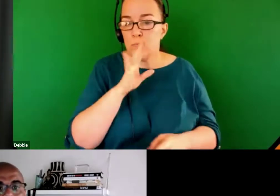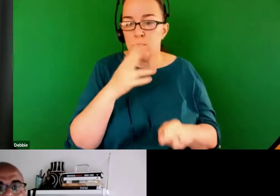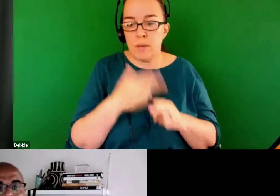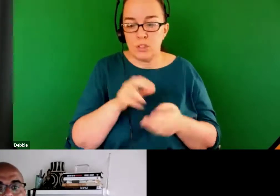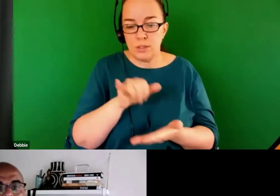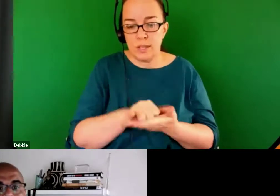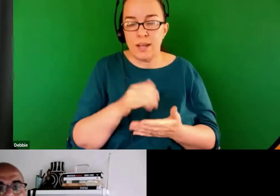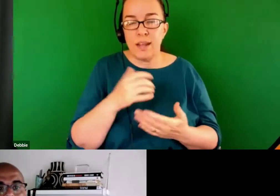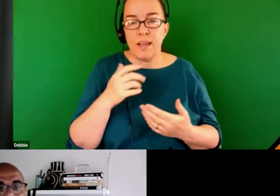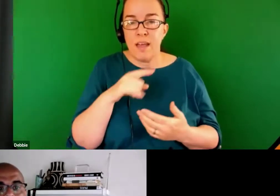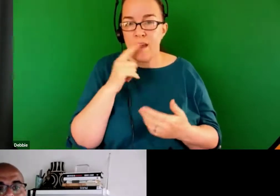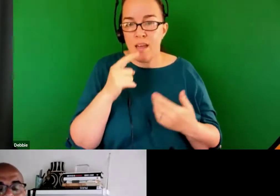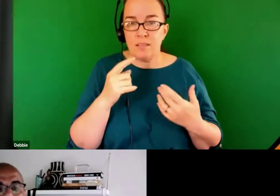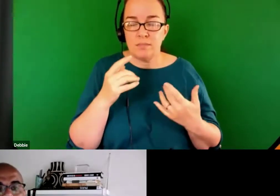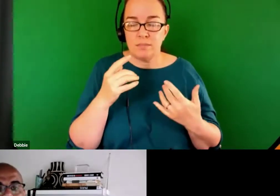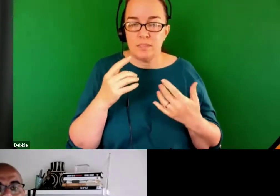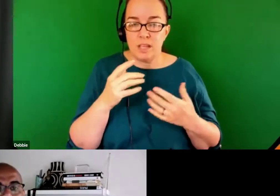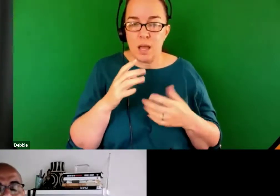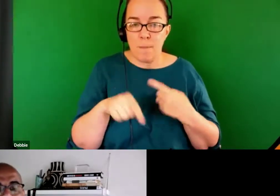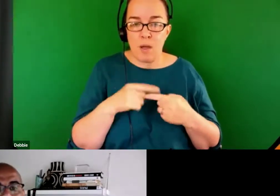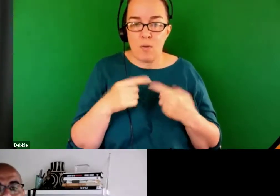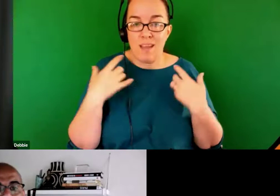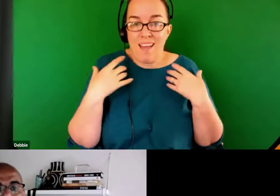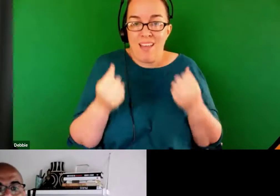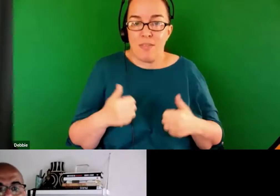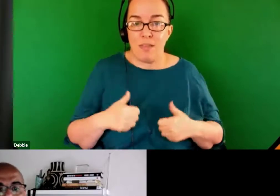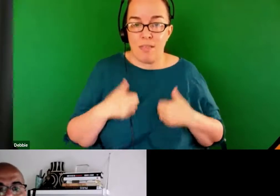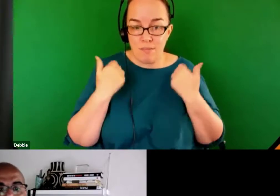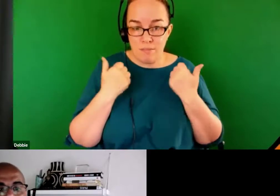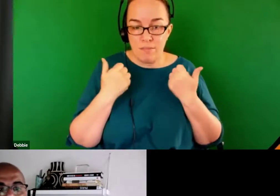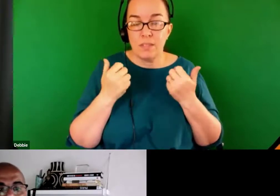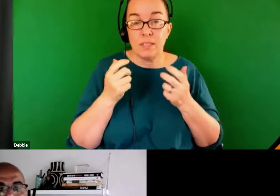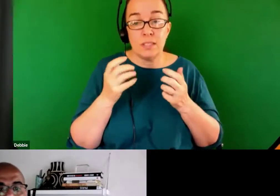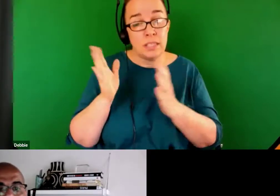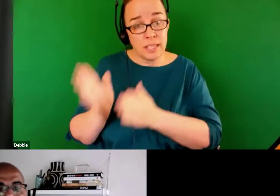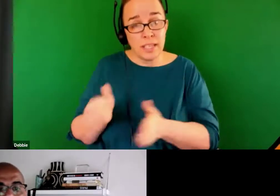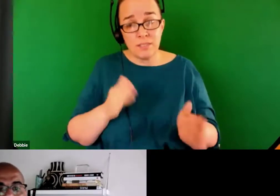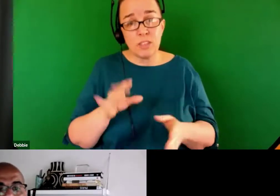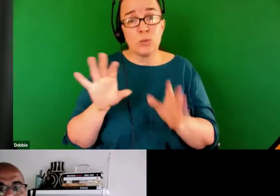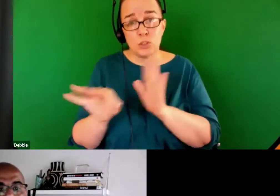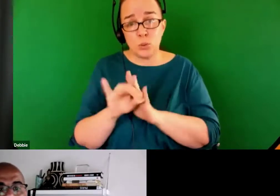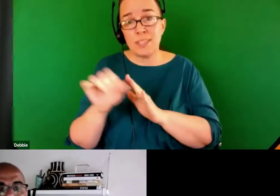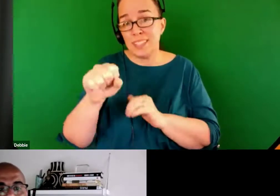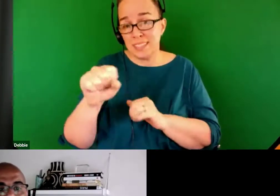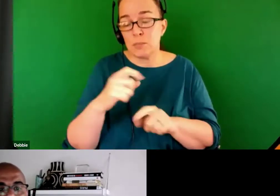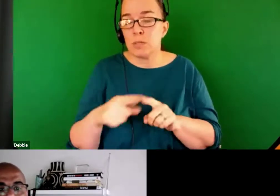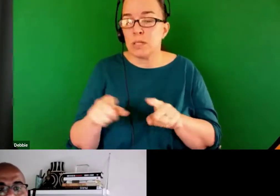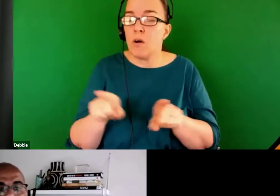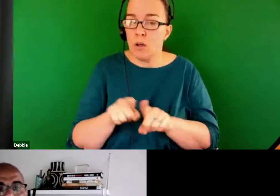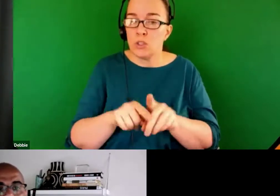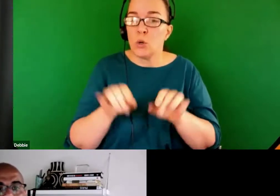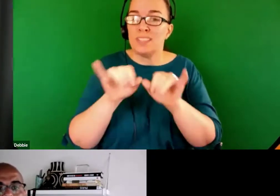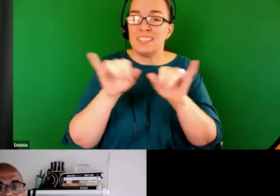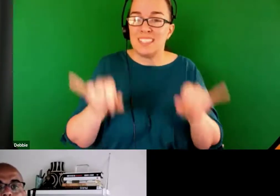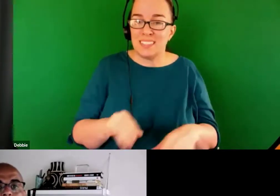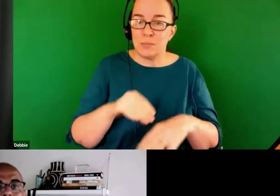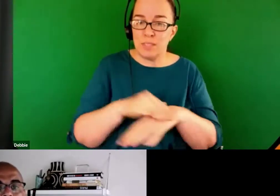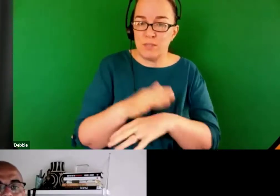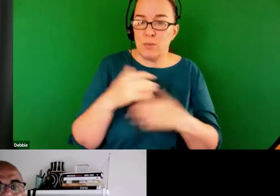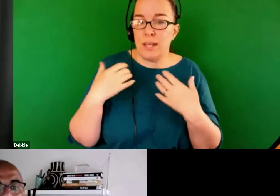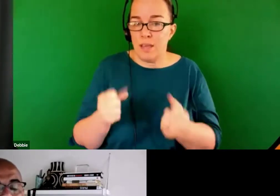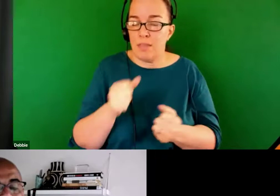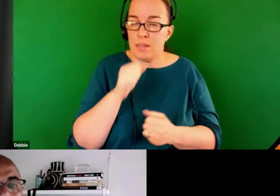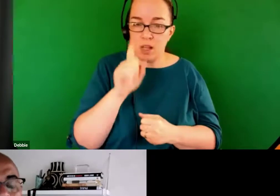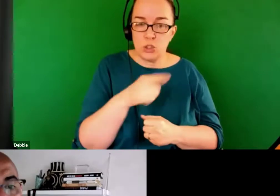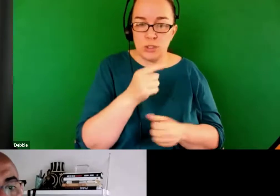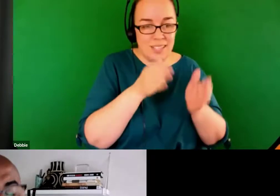a healthy lifestyle is an individual choice, but it's also the systems that are built around us that influence health, not just the individual.